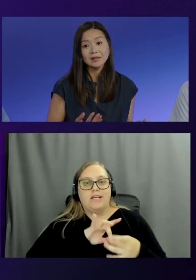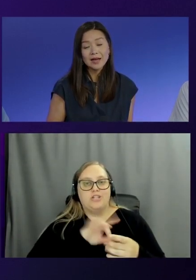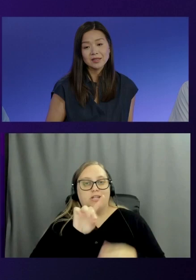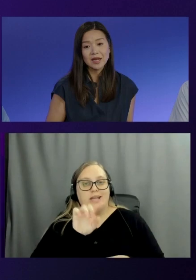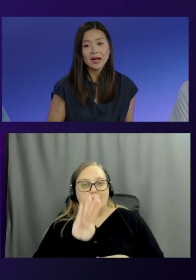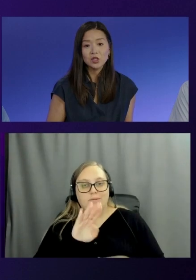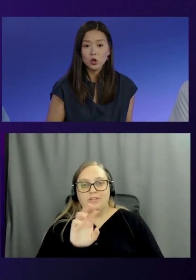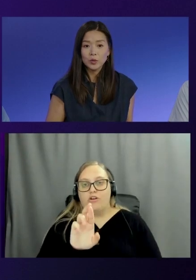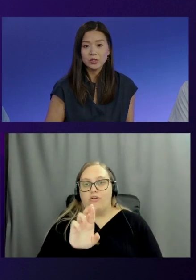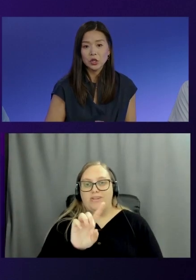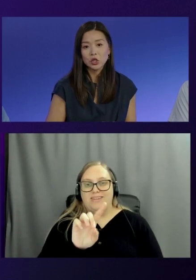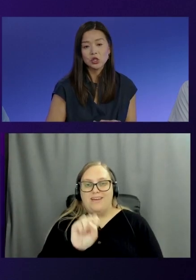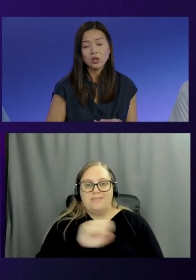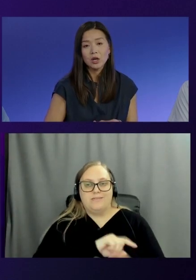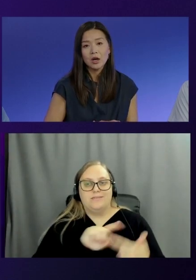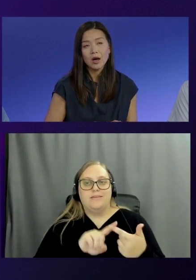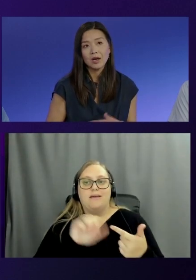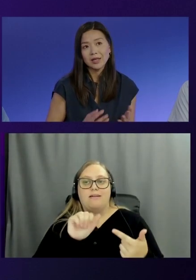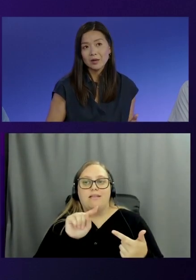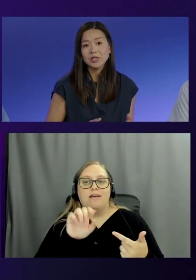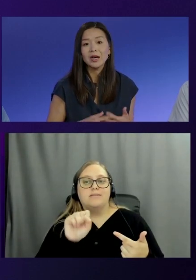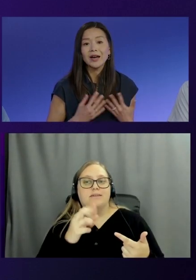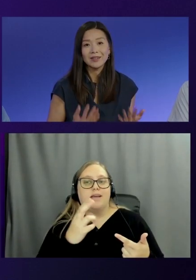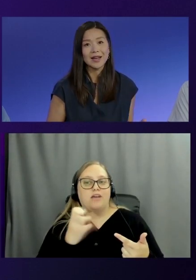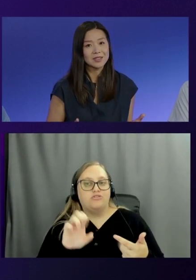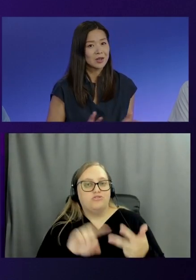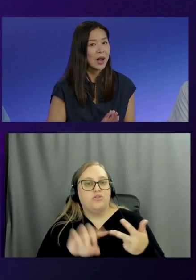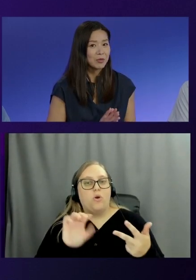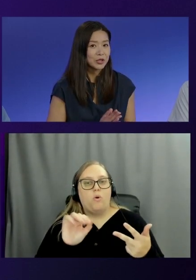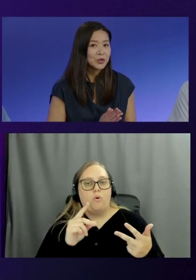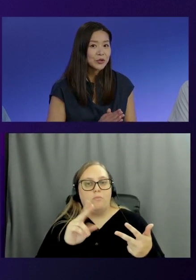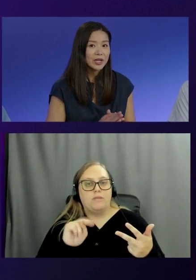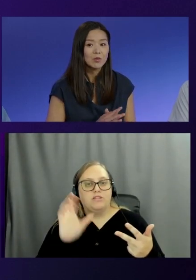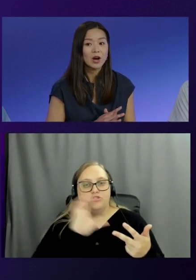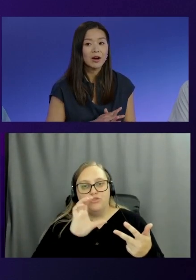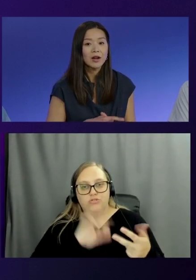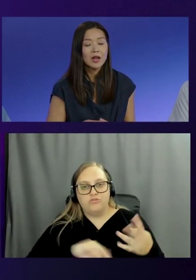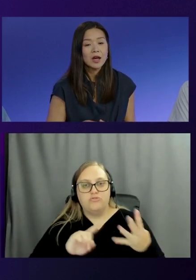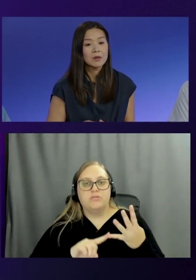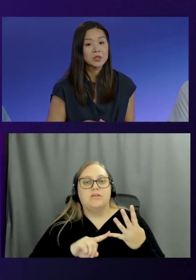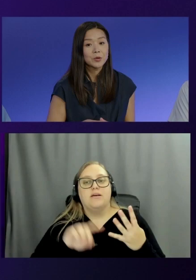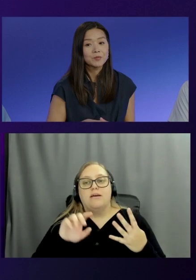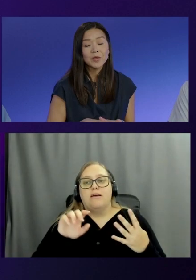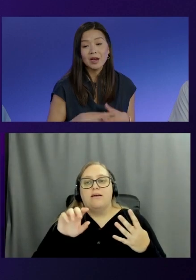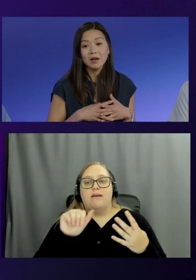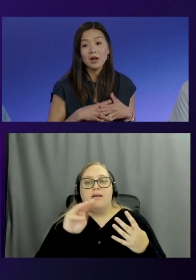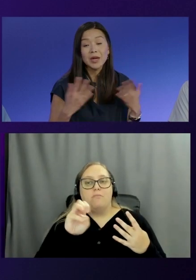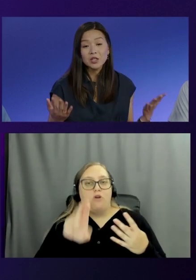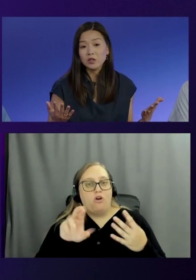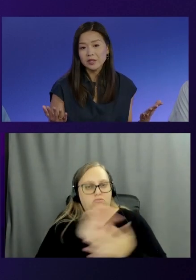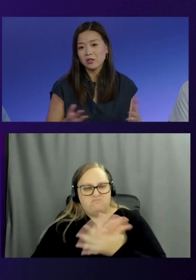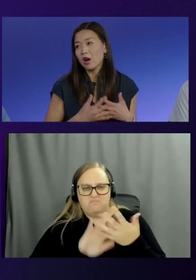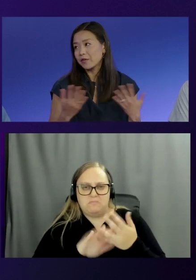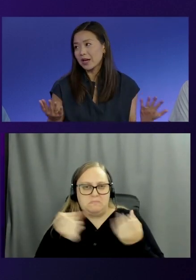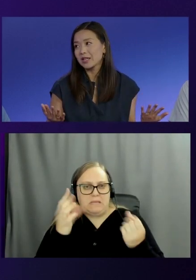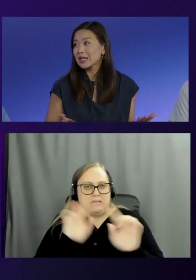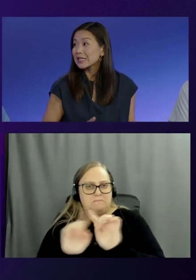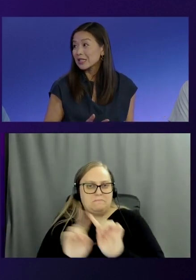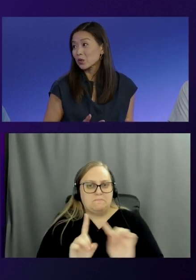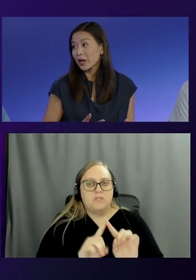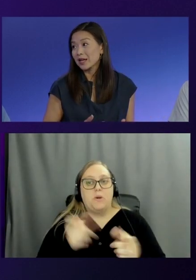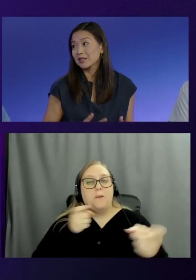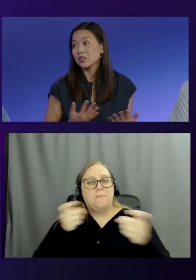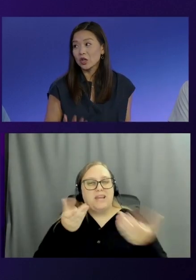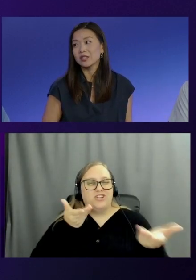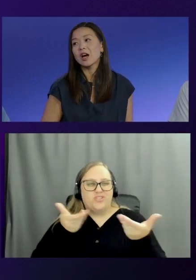RDS, Elasticache, OpenSearch, Lambda, and Elastic MapReduce, or EMR. Managed services are often kind of the